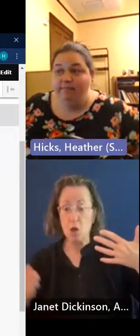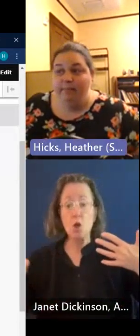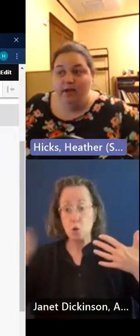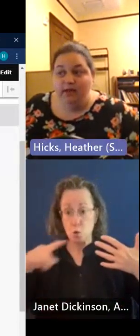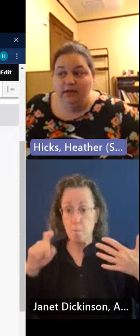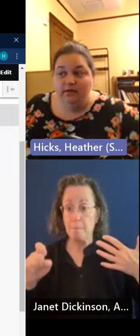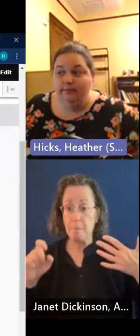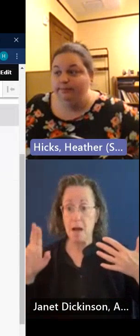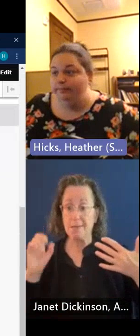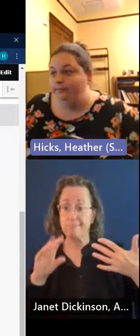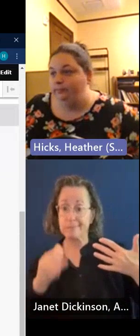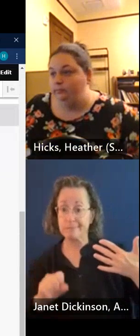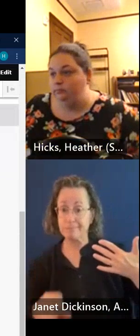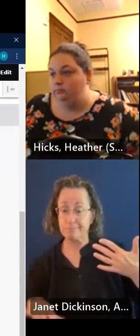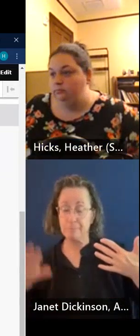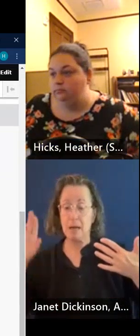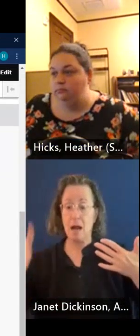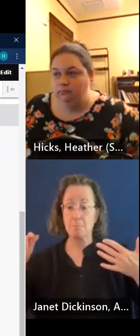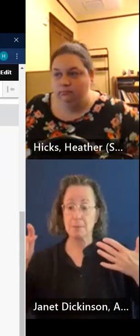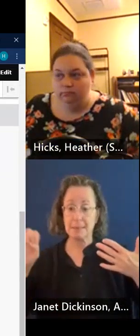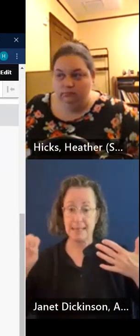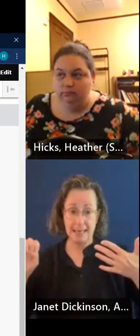And so I have my block here. And